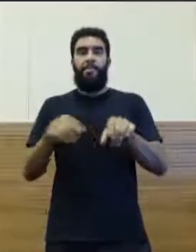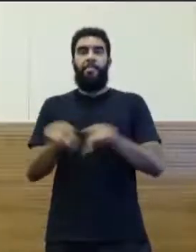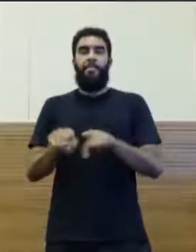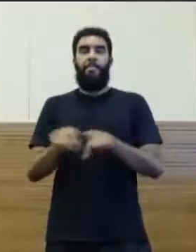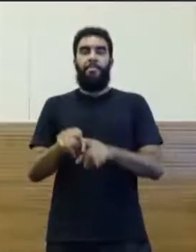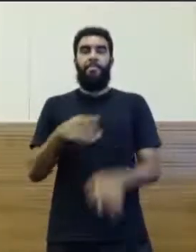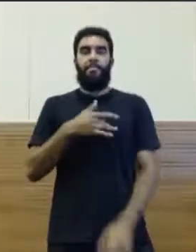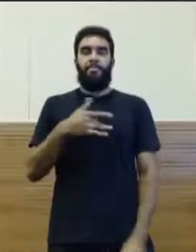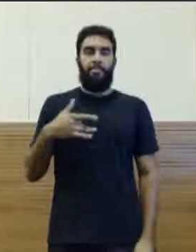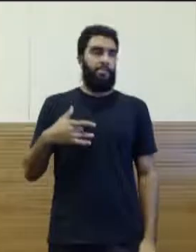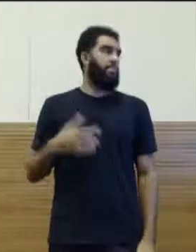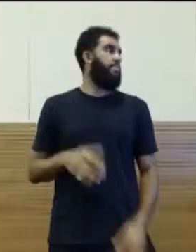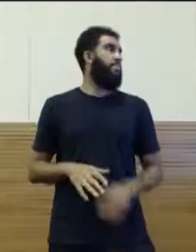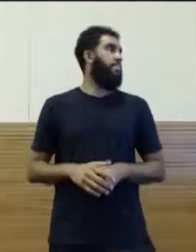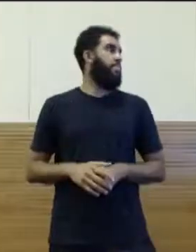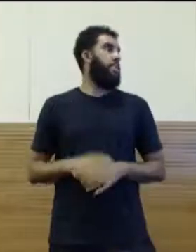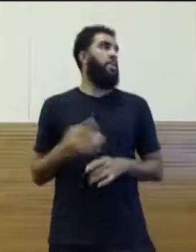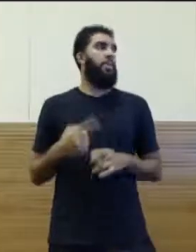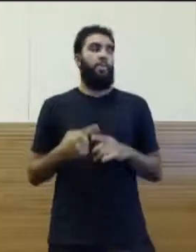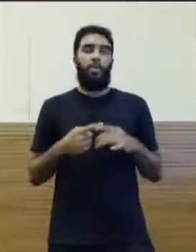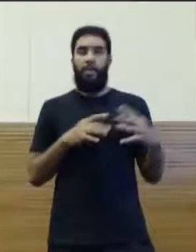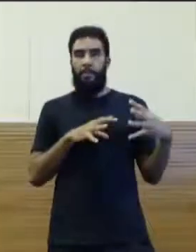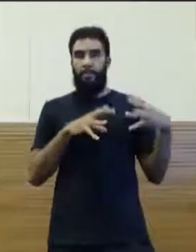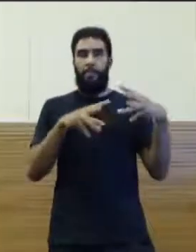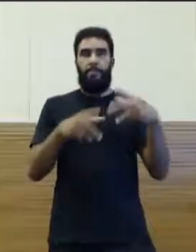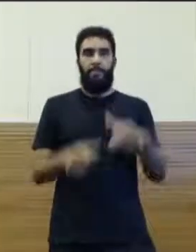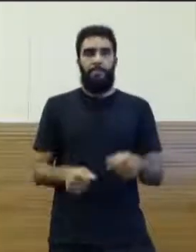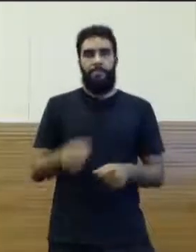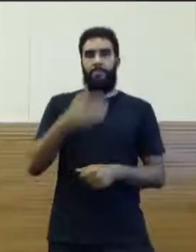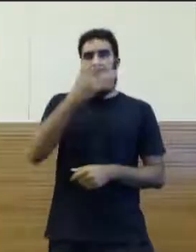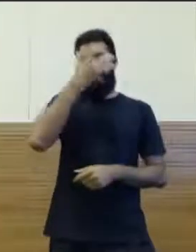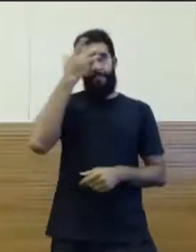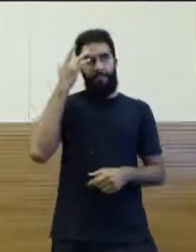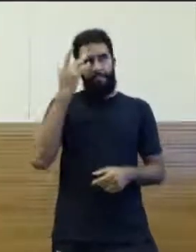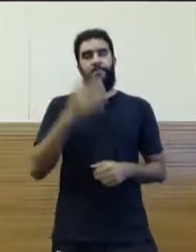the Ministry of Health, like I mentioned before.